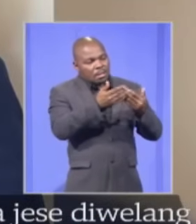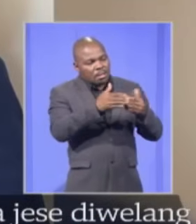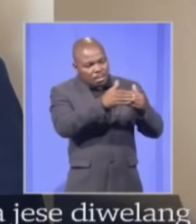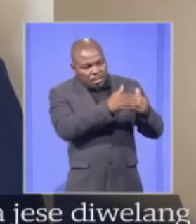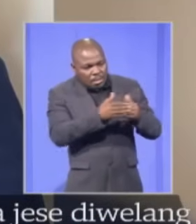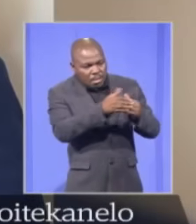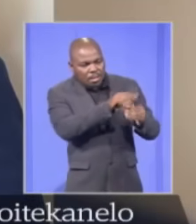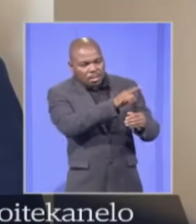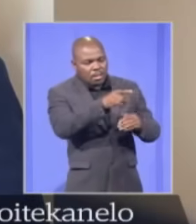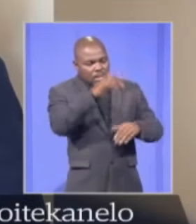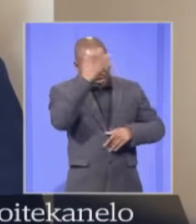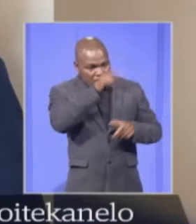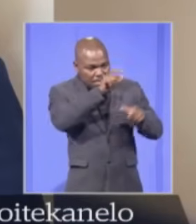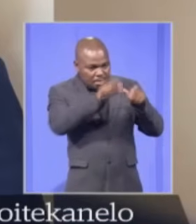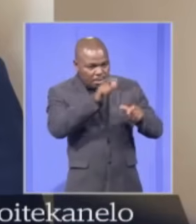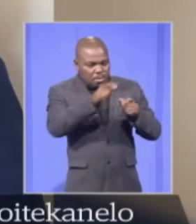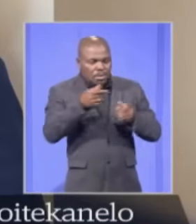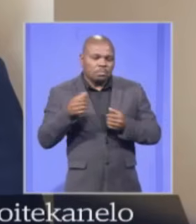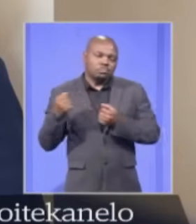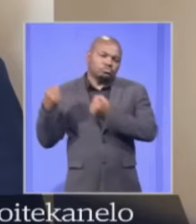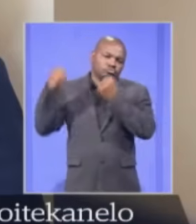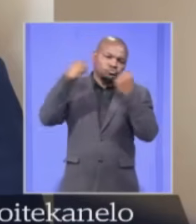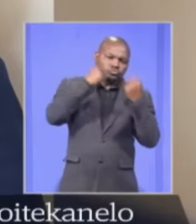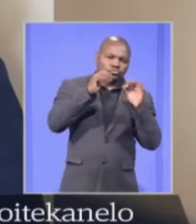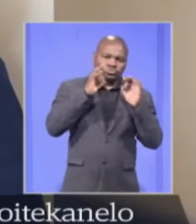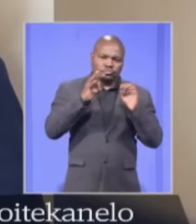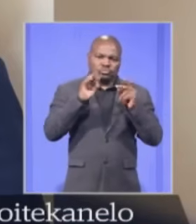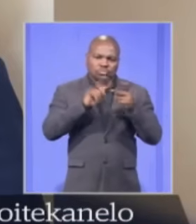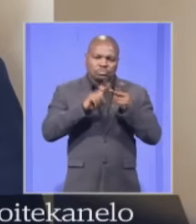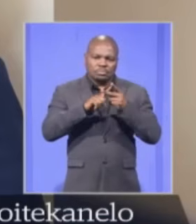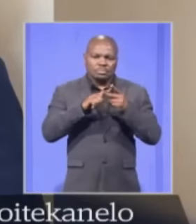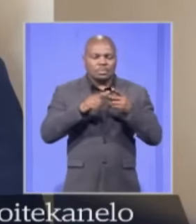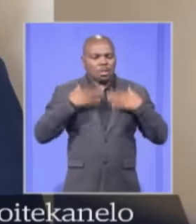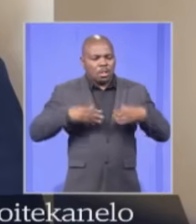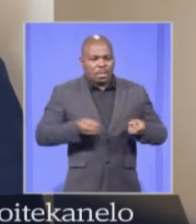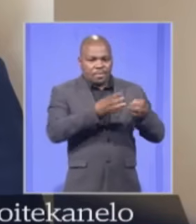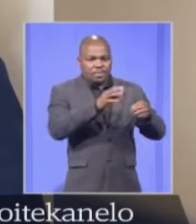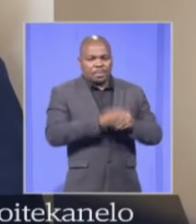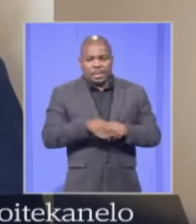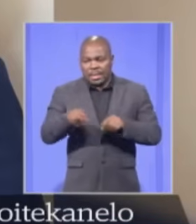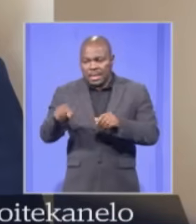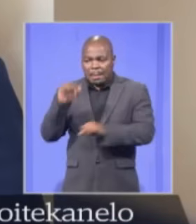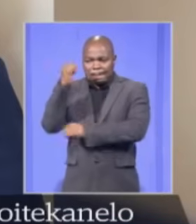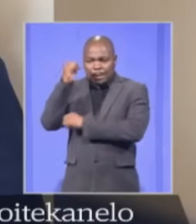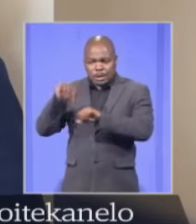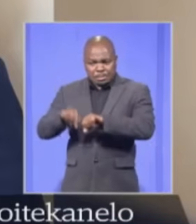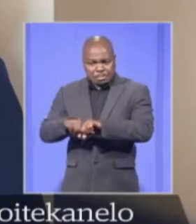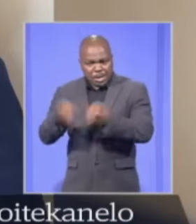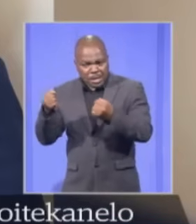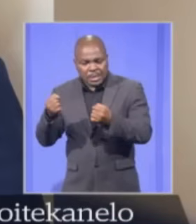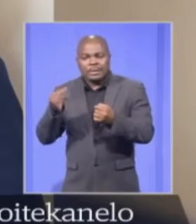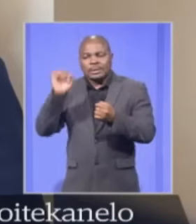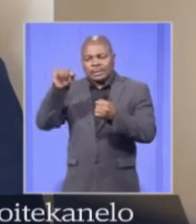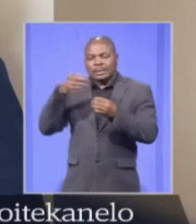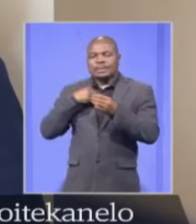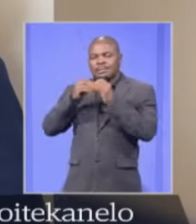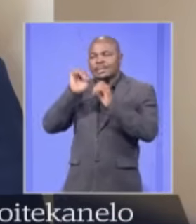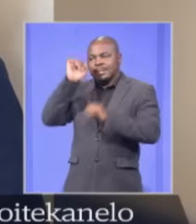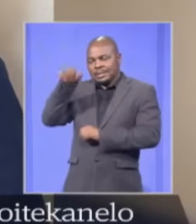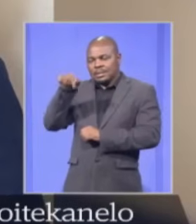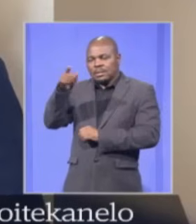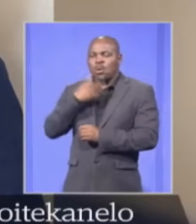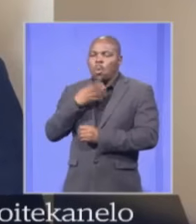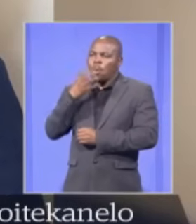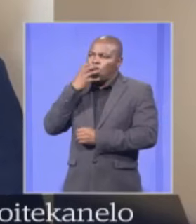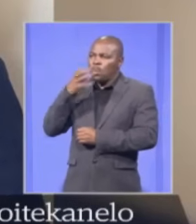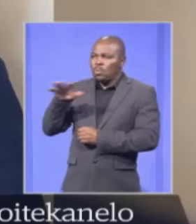clean linen and clothing. And we do have plans when the machines break. We can confirm that the boilers bid has